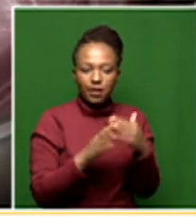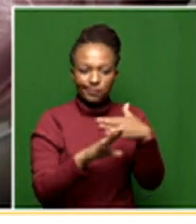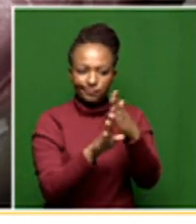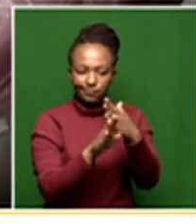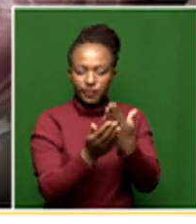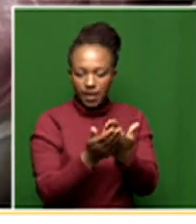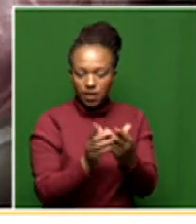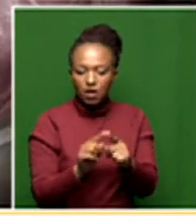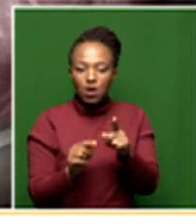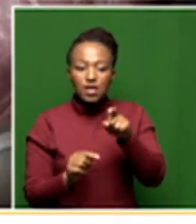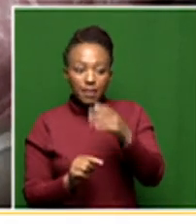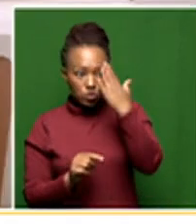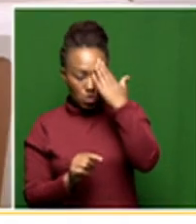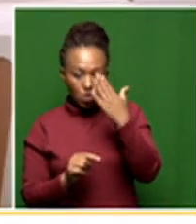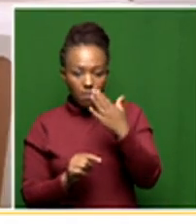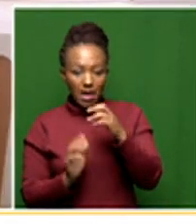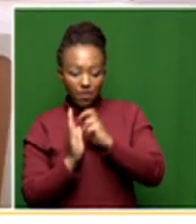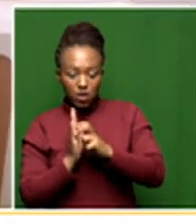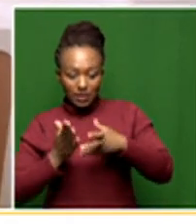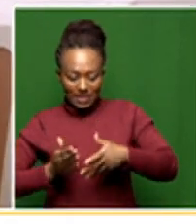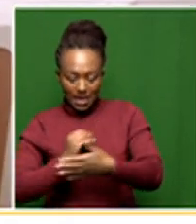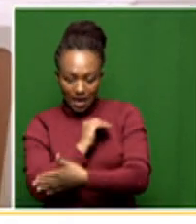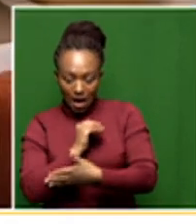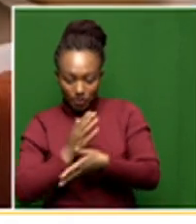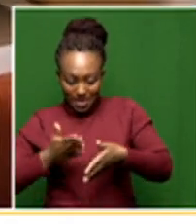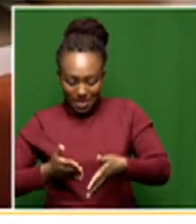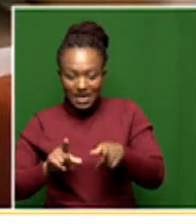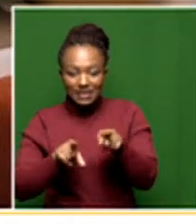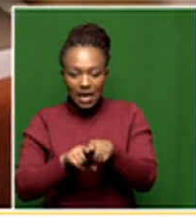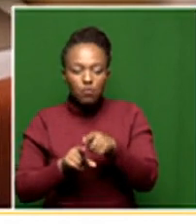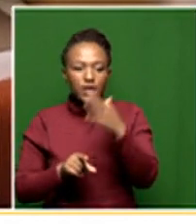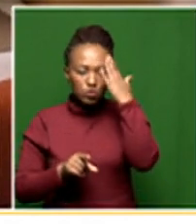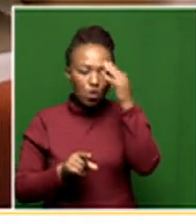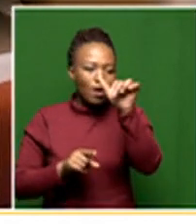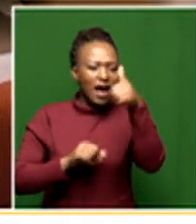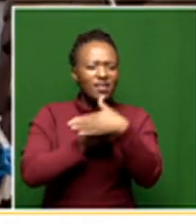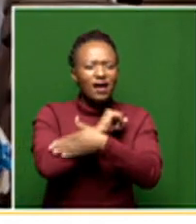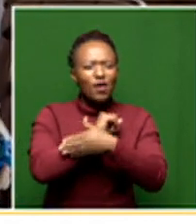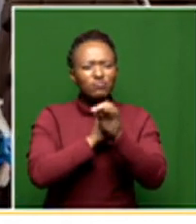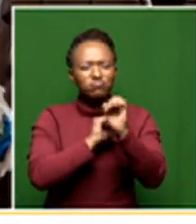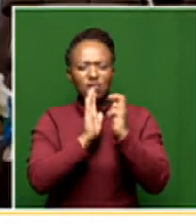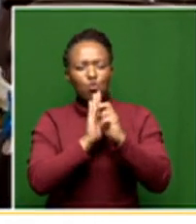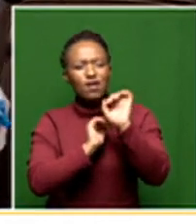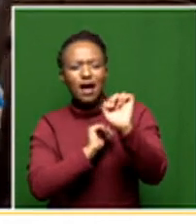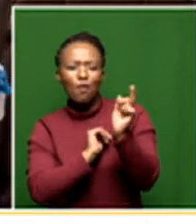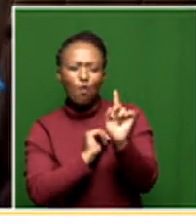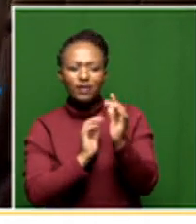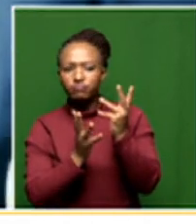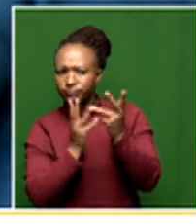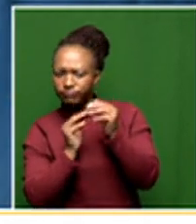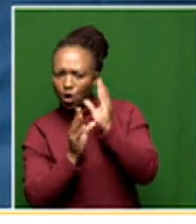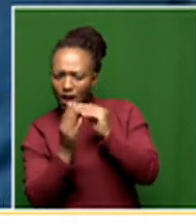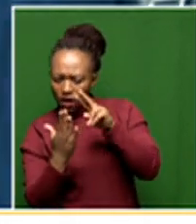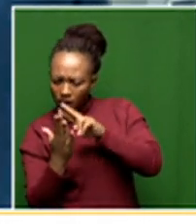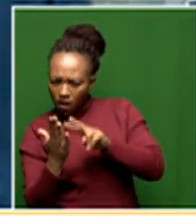familiarize themselves with not only the regulations in the country of origin, but where it is that you are traveling to really equip yourself